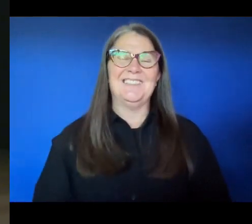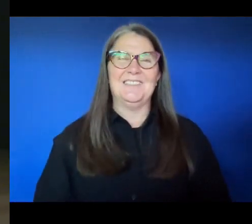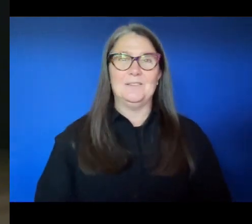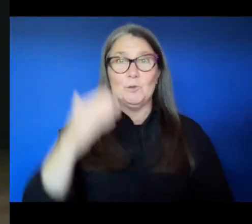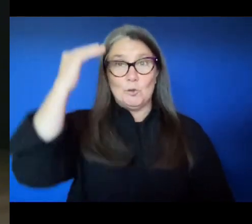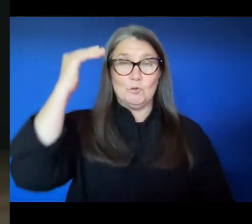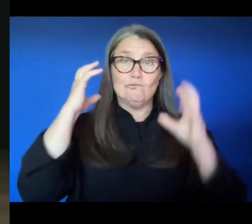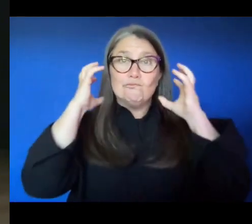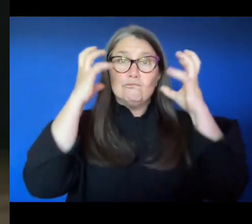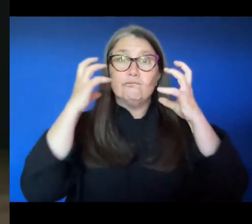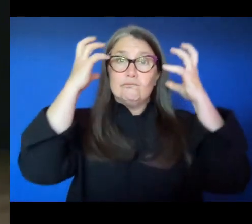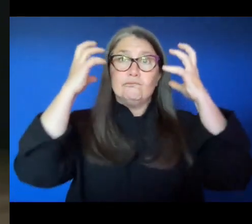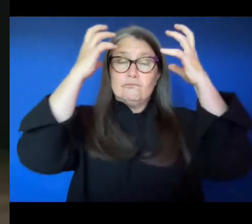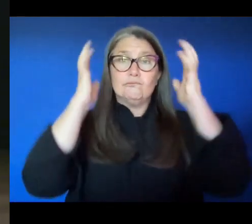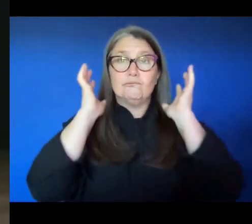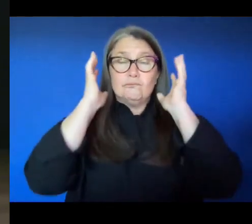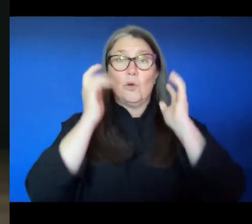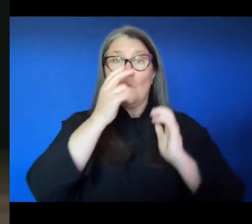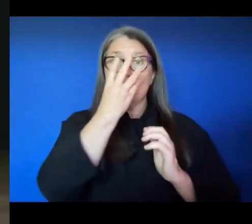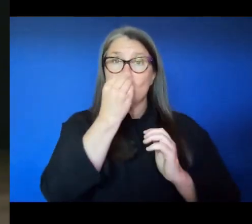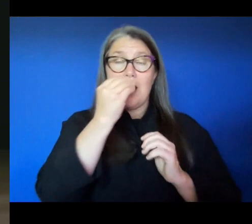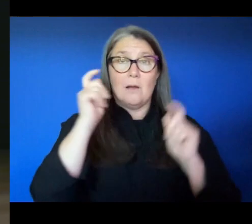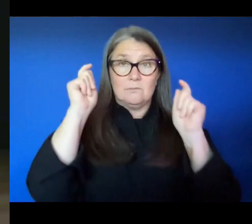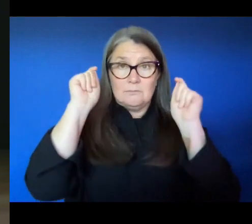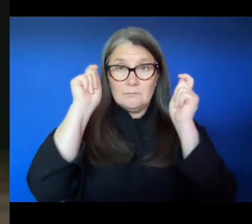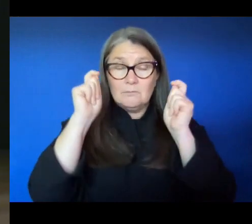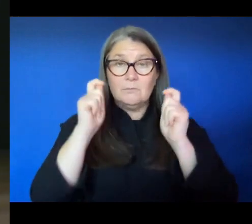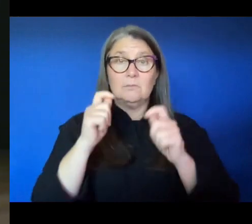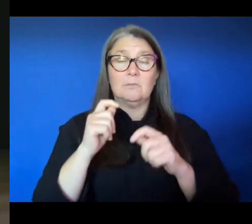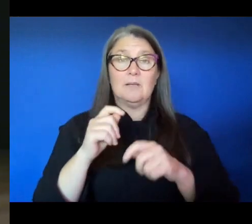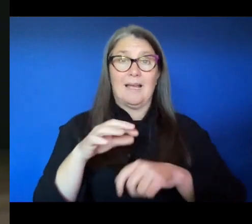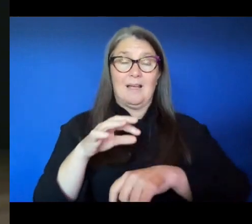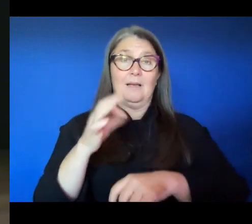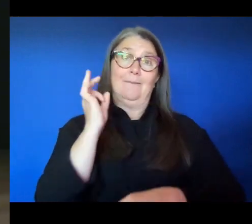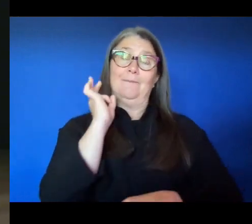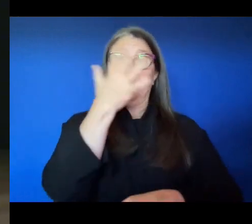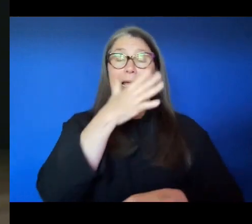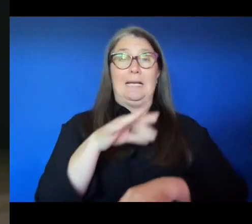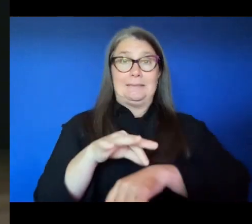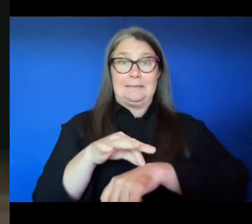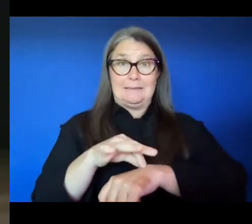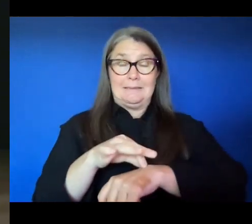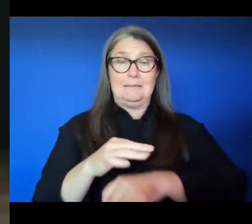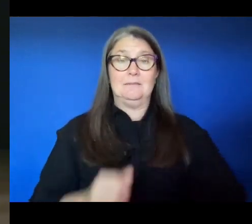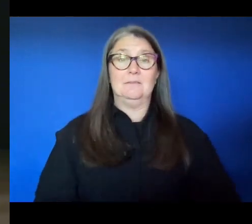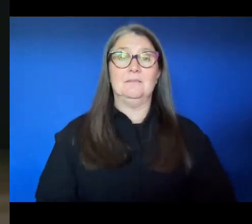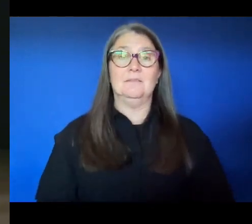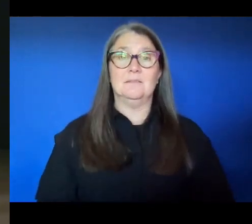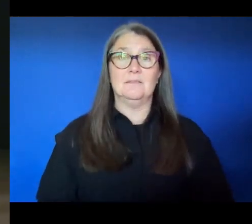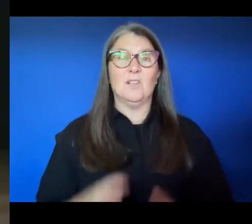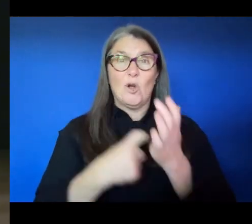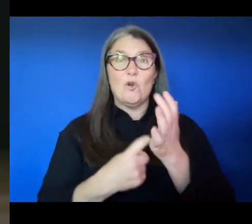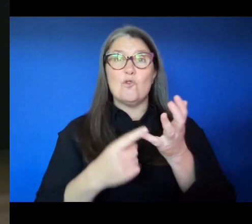hair that's brown and brown eyes and fair skin. I'm wearing like rust-coloured jumper and shoes and black skirt